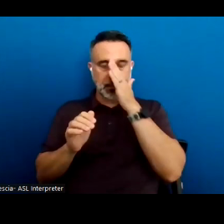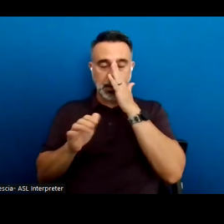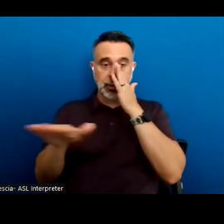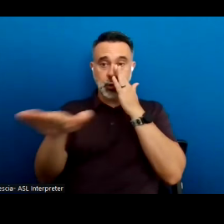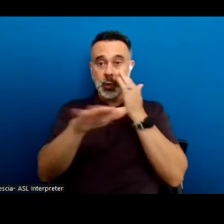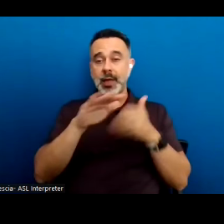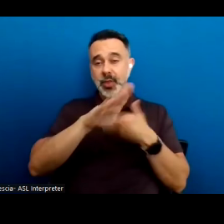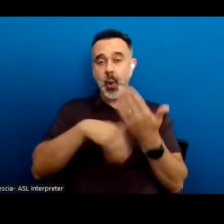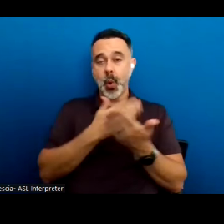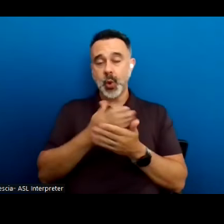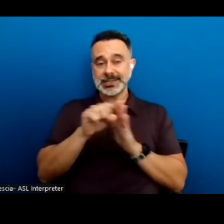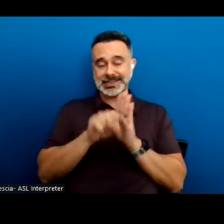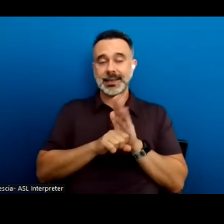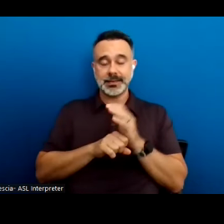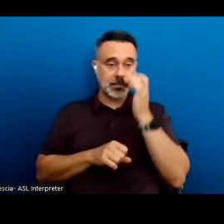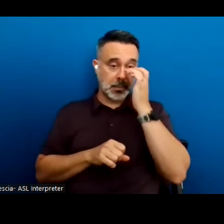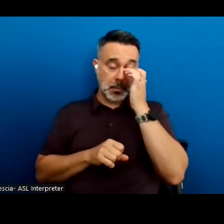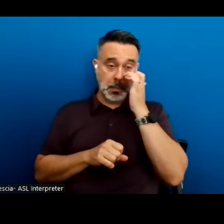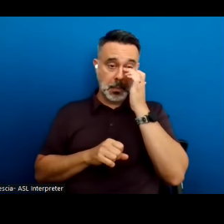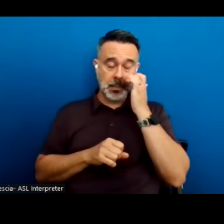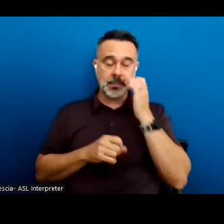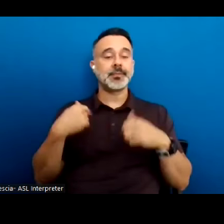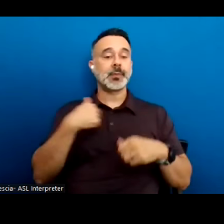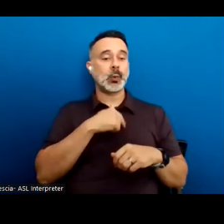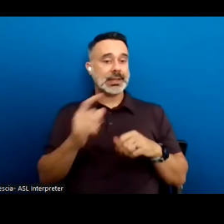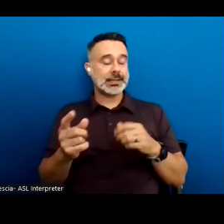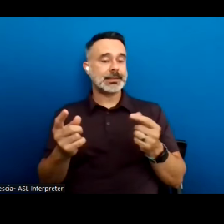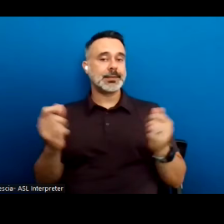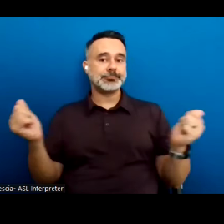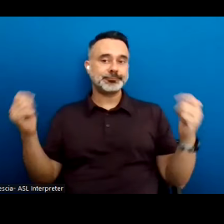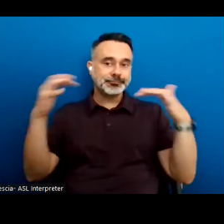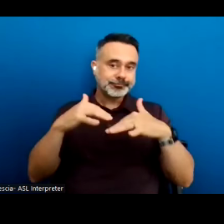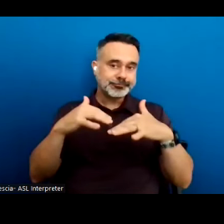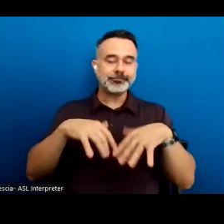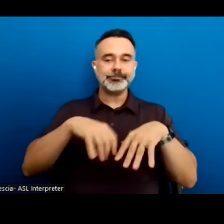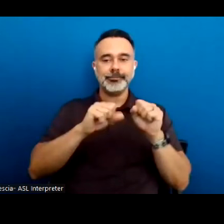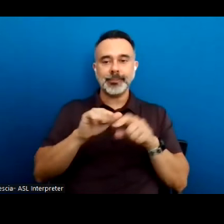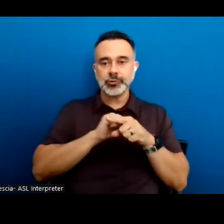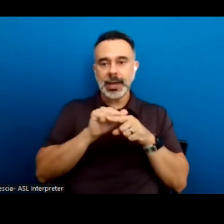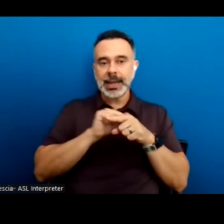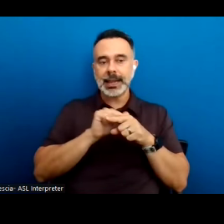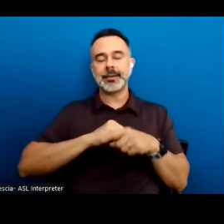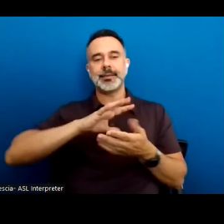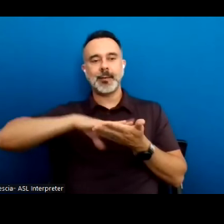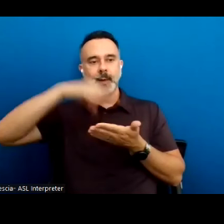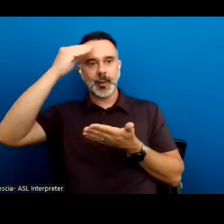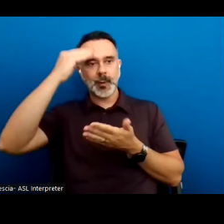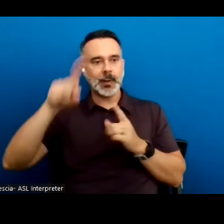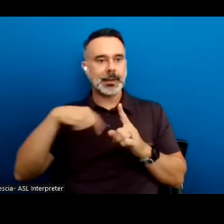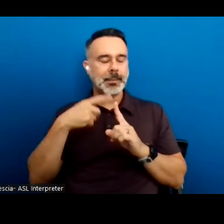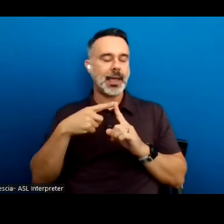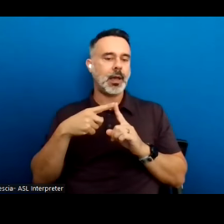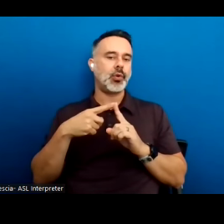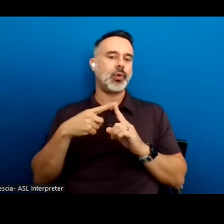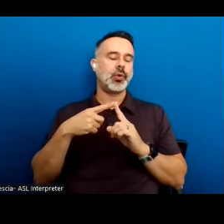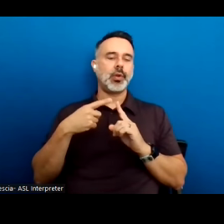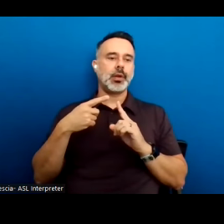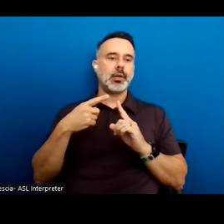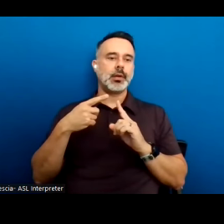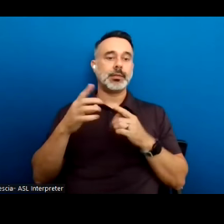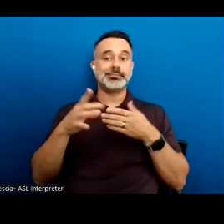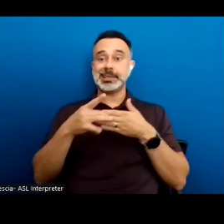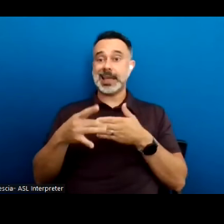state. So we all came to a training initially and learned about the